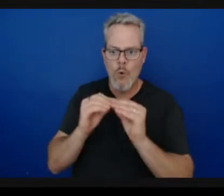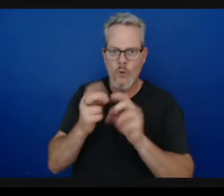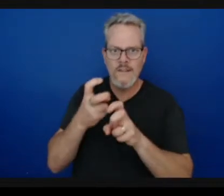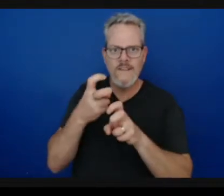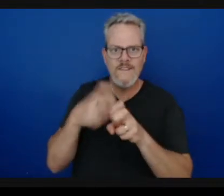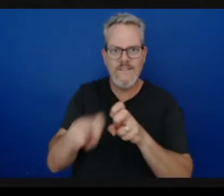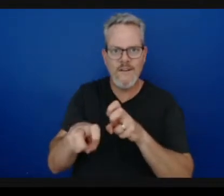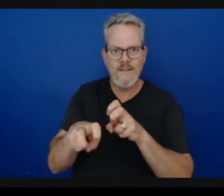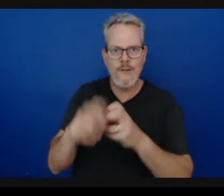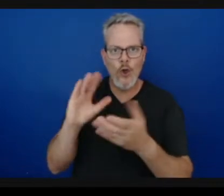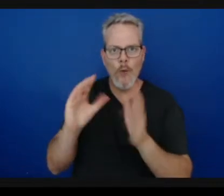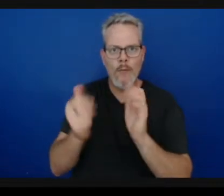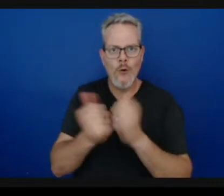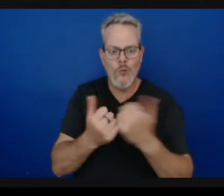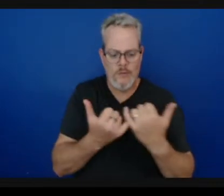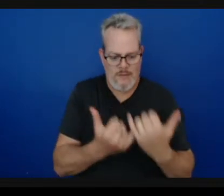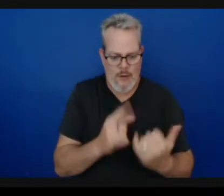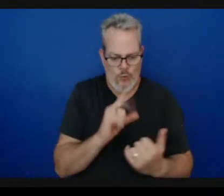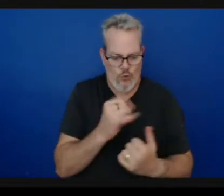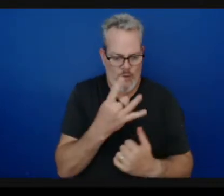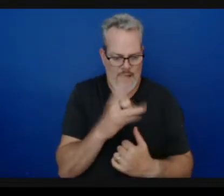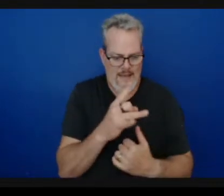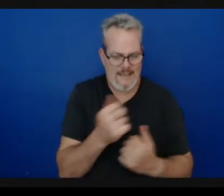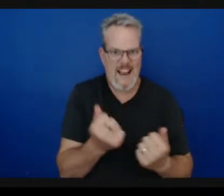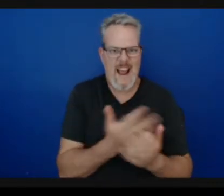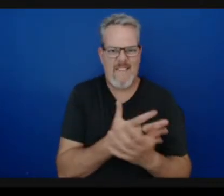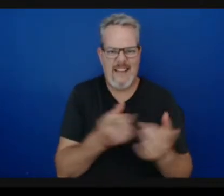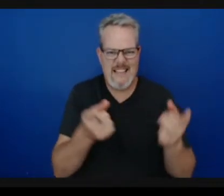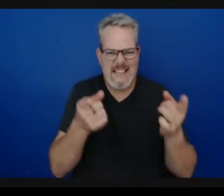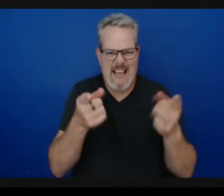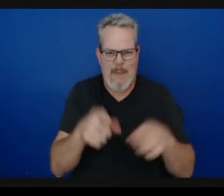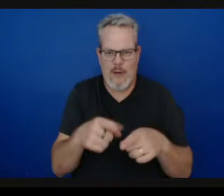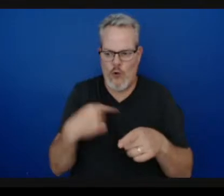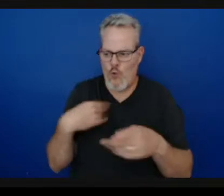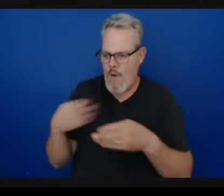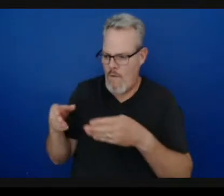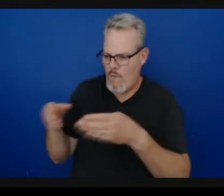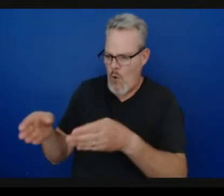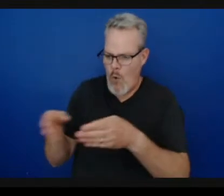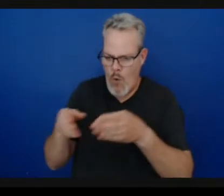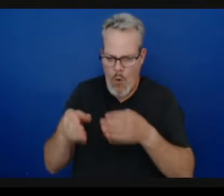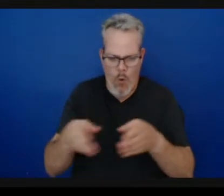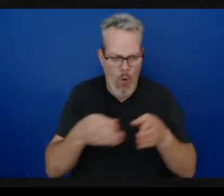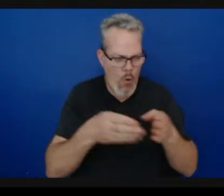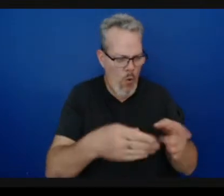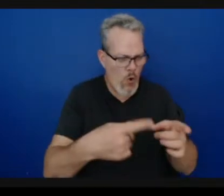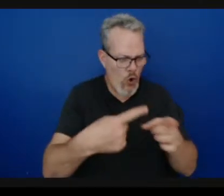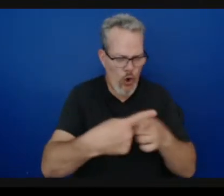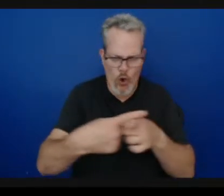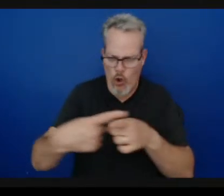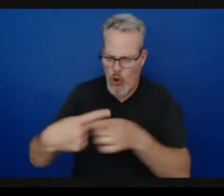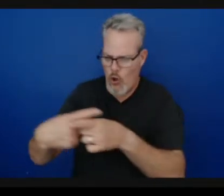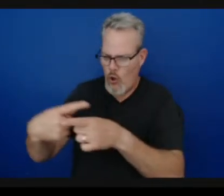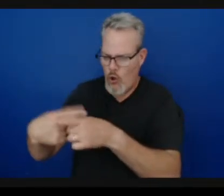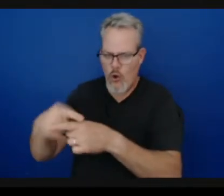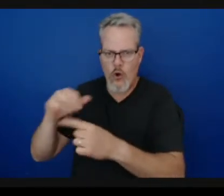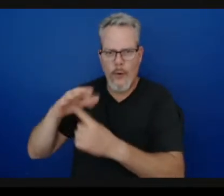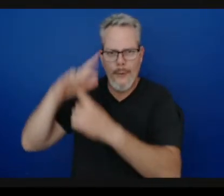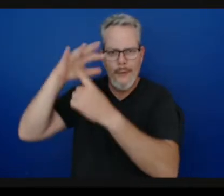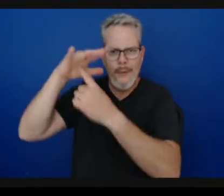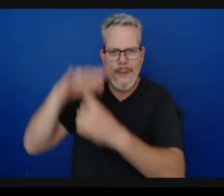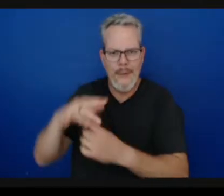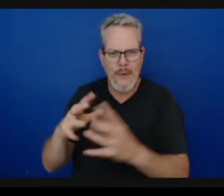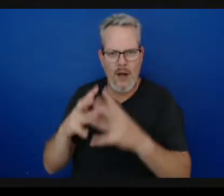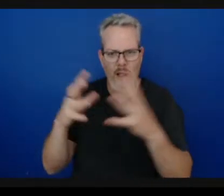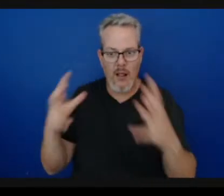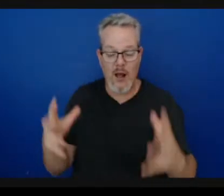to 2018, where it's happening right there and there's multiple roads to intersect it. Well, I mean, yeah, well, I think actually